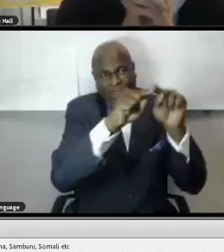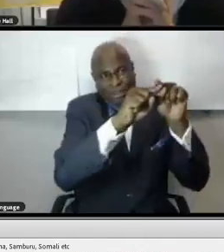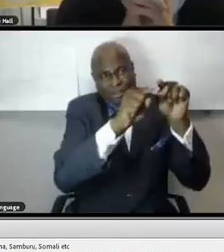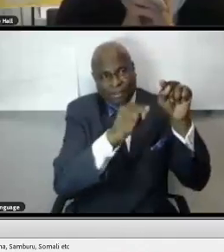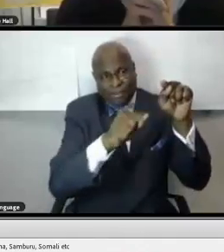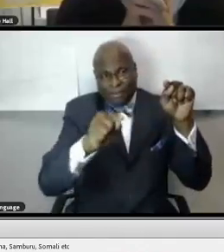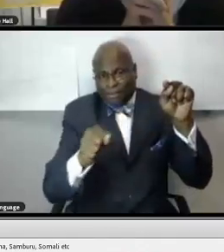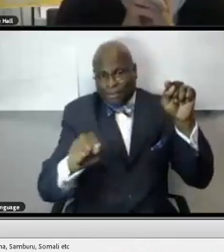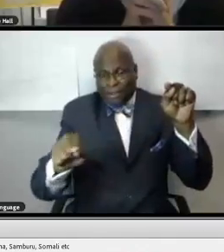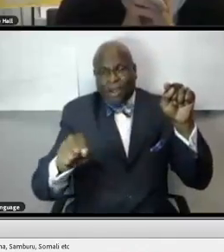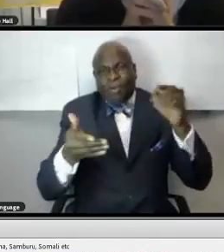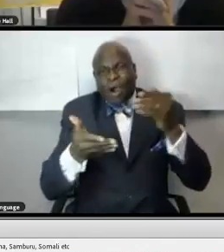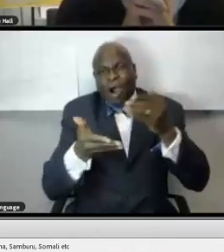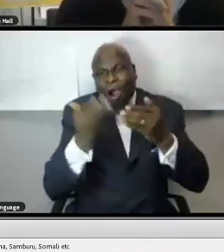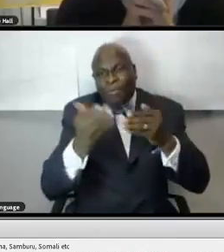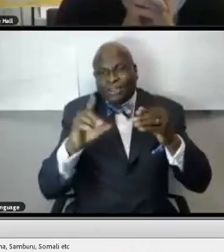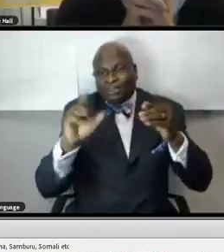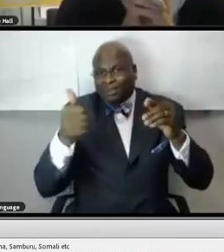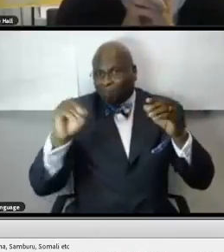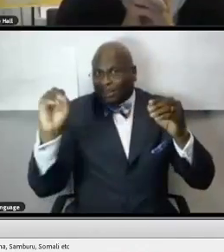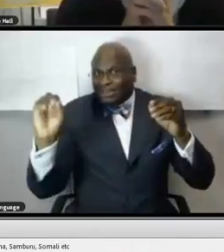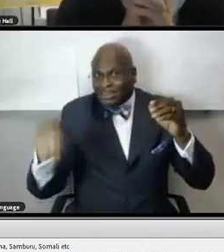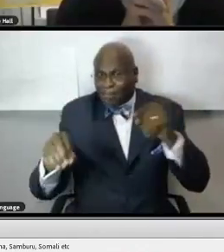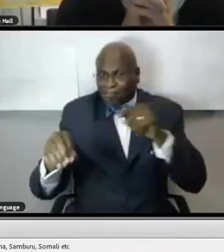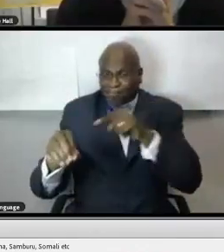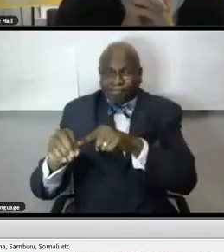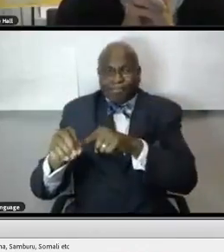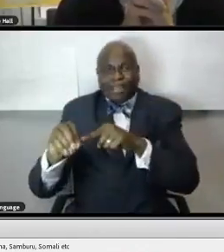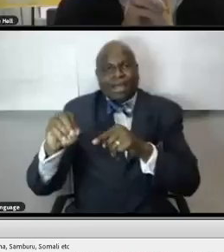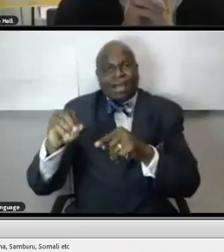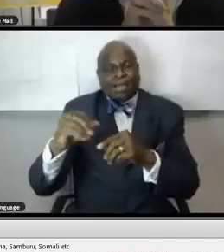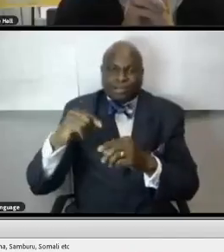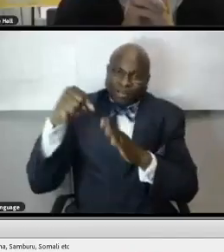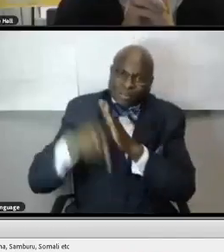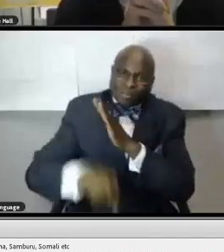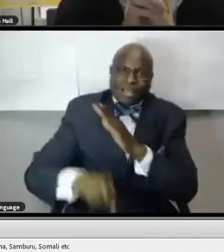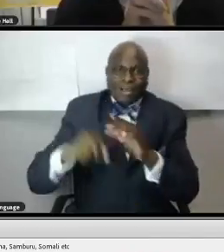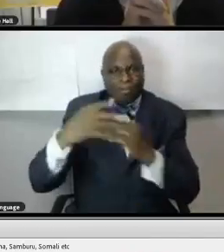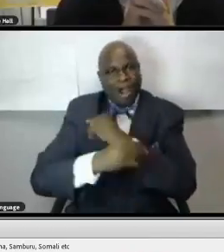we're approaching 10% extreme poverty rate